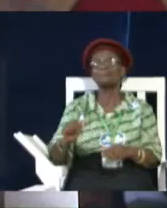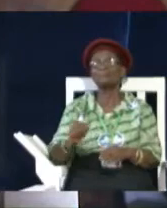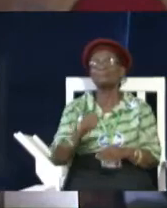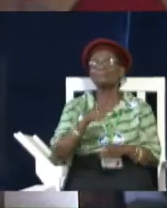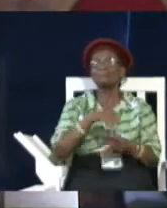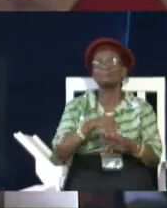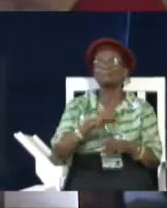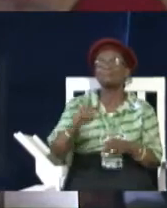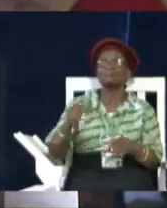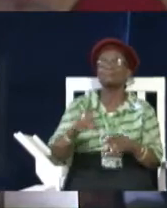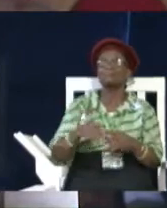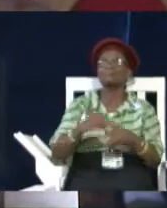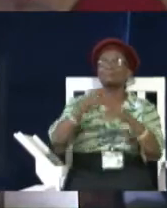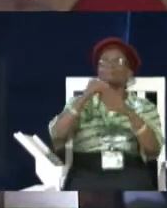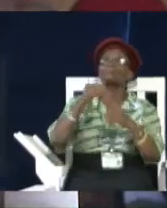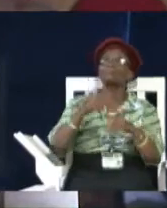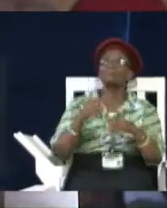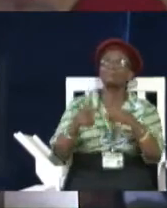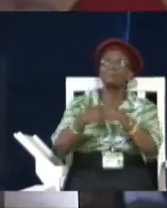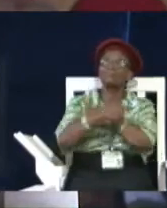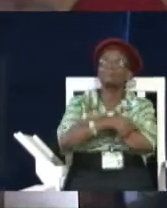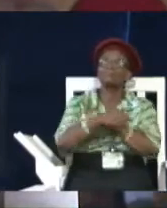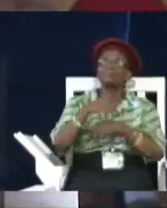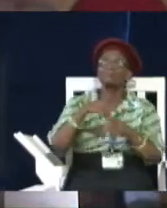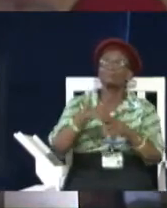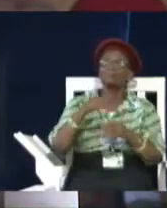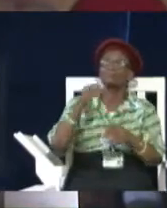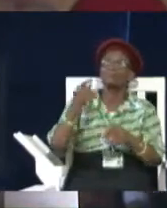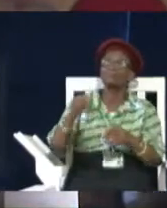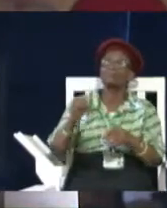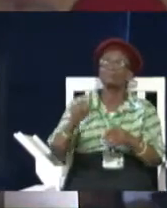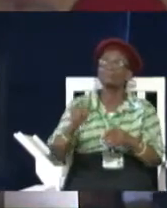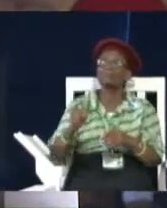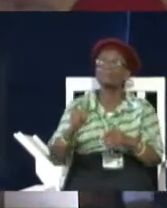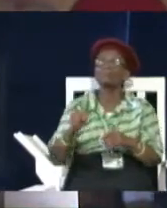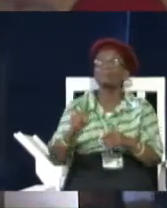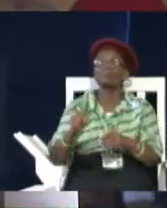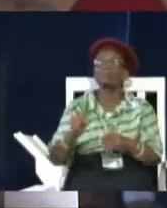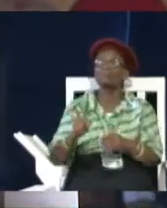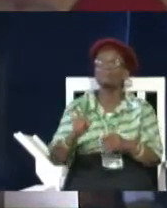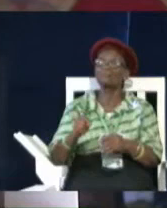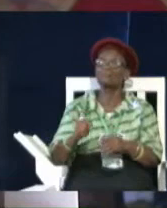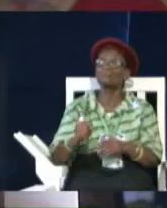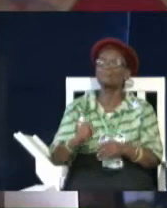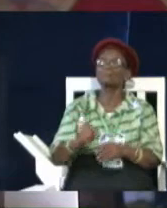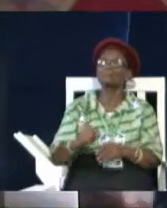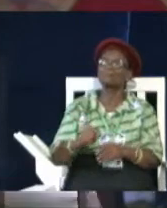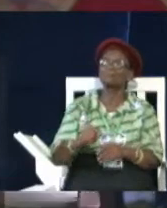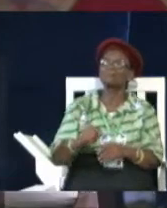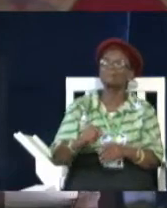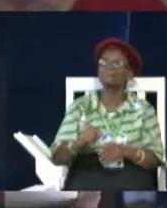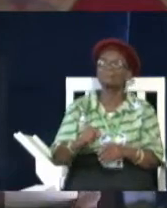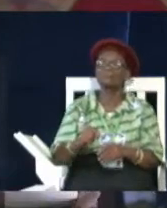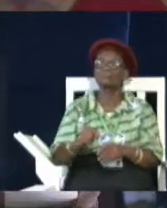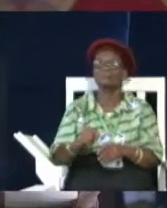they dug little holes. You have to kind of climb into